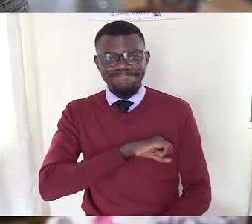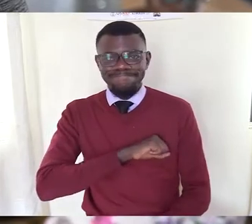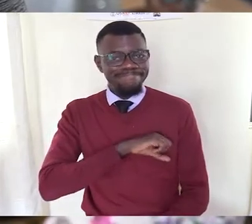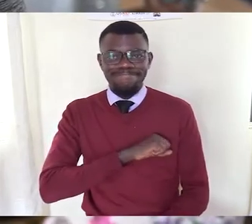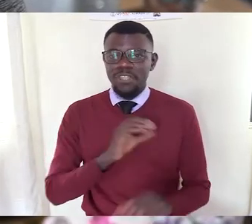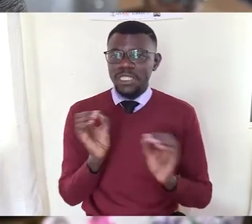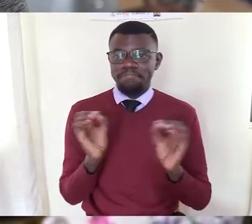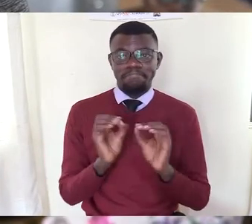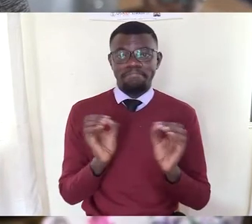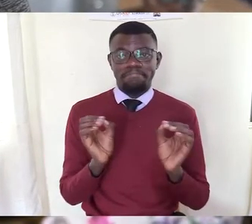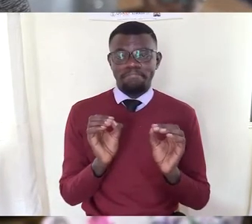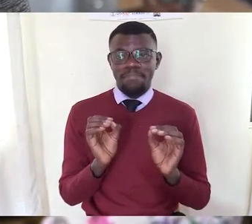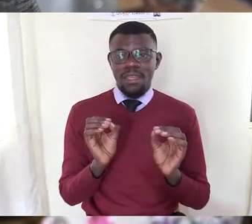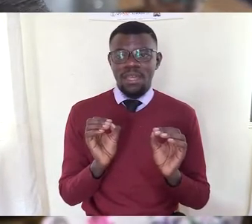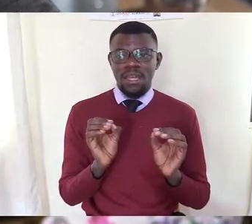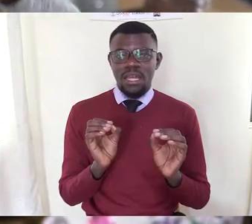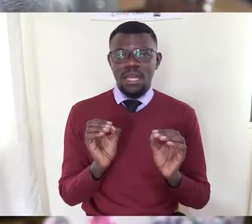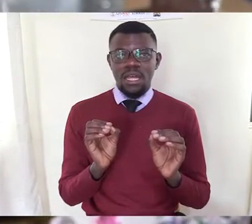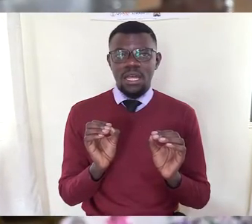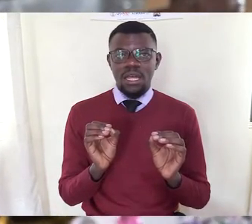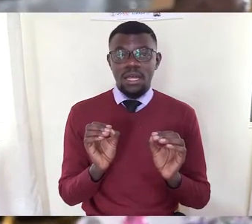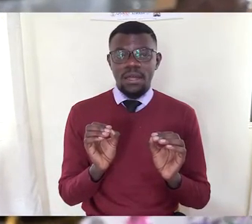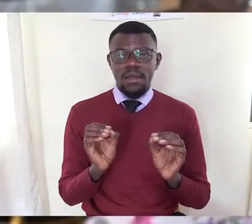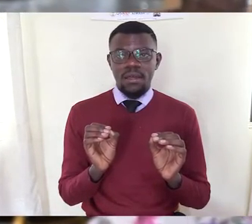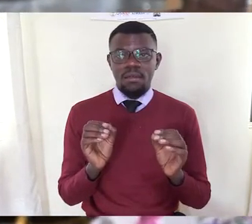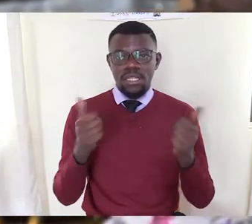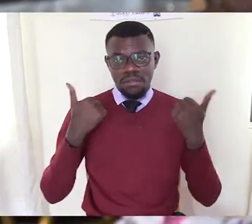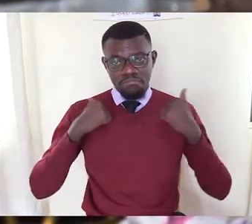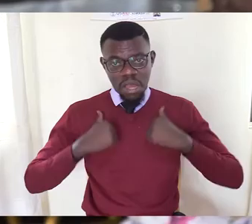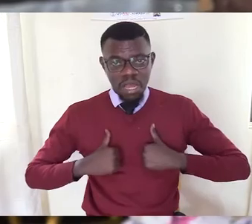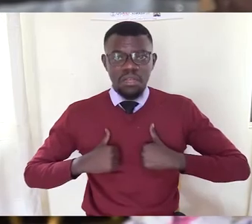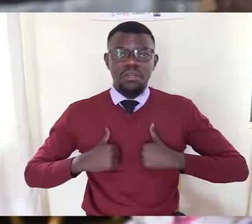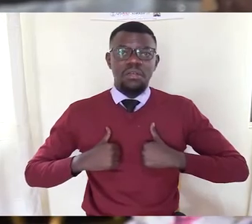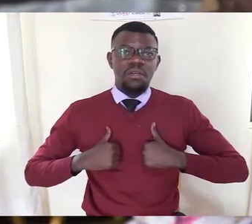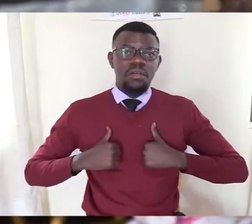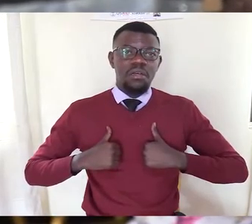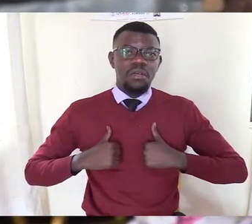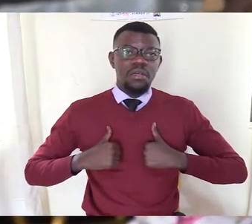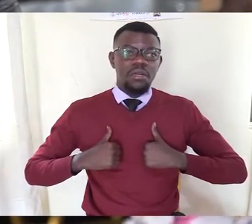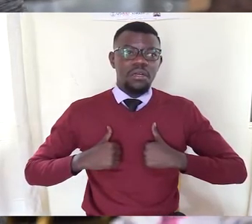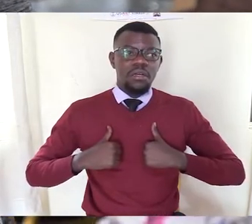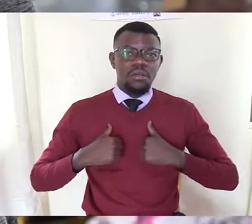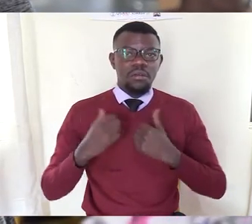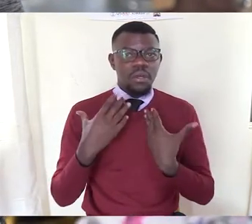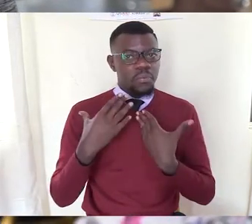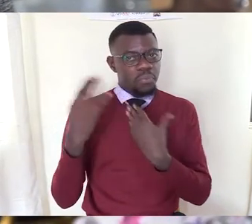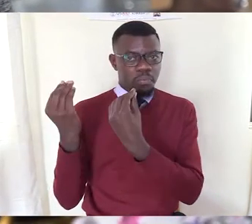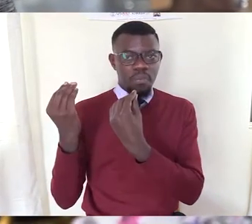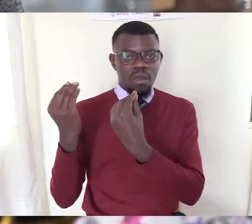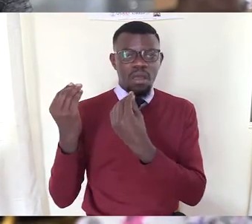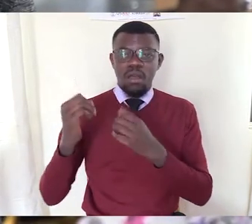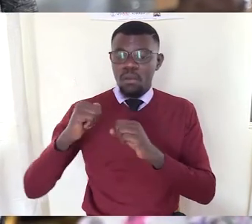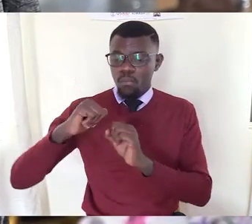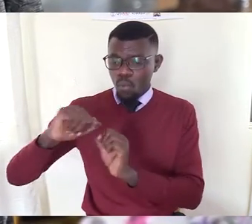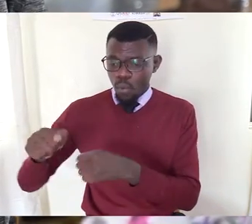her. So he took his bag and left for Homa Bay, leaving